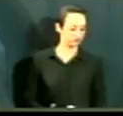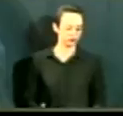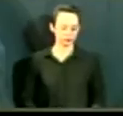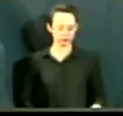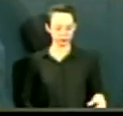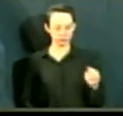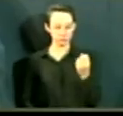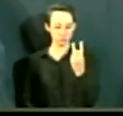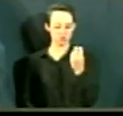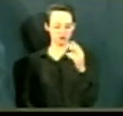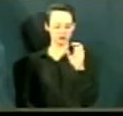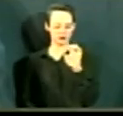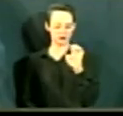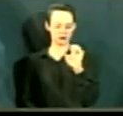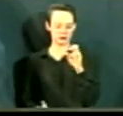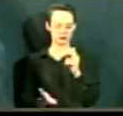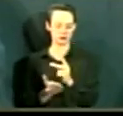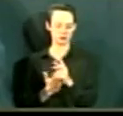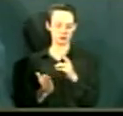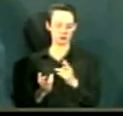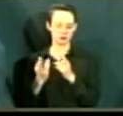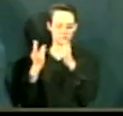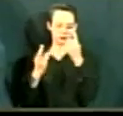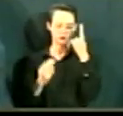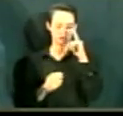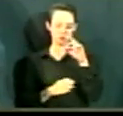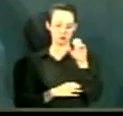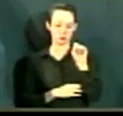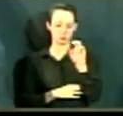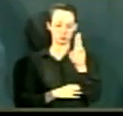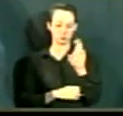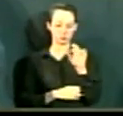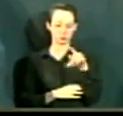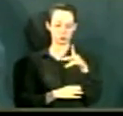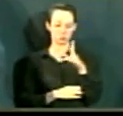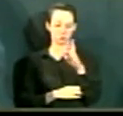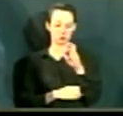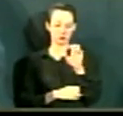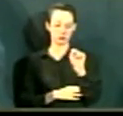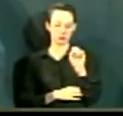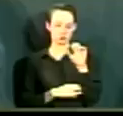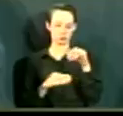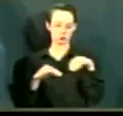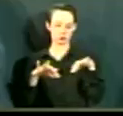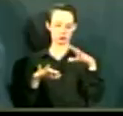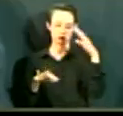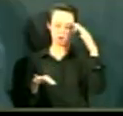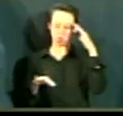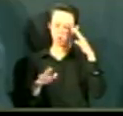Item 12E, approve resolution to surplus property known as Oakland School.